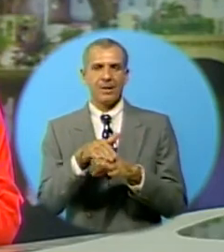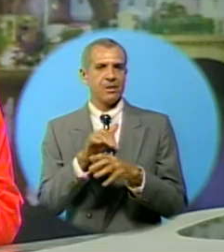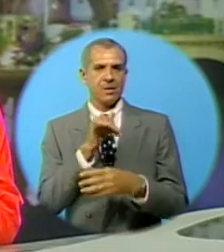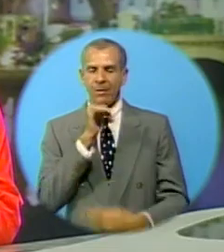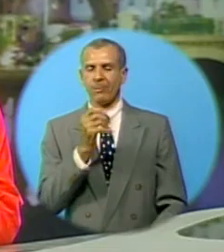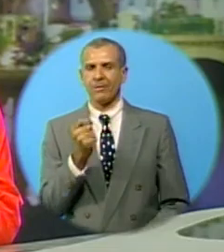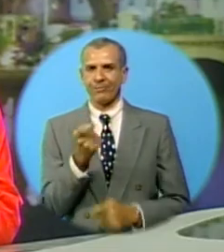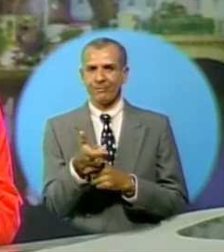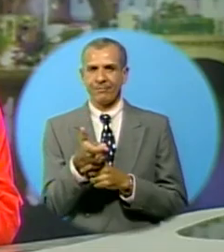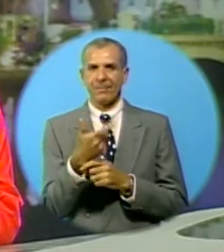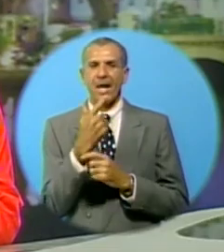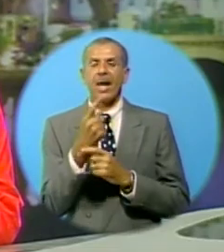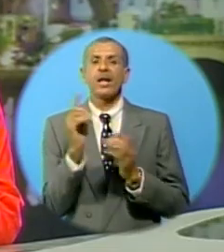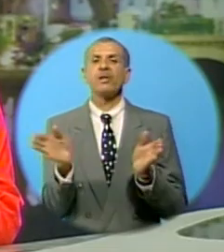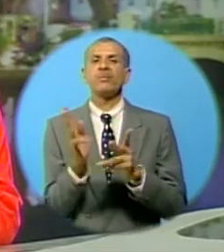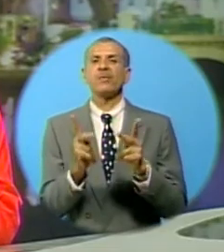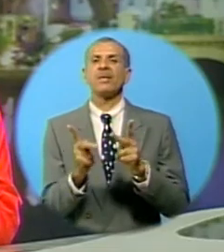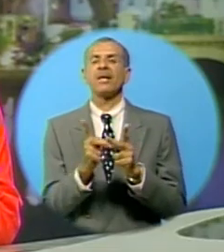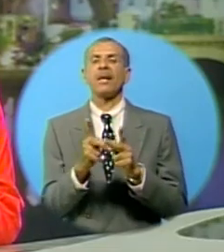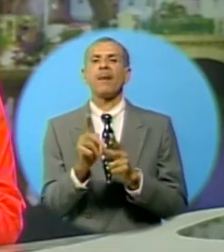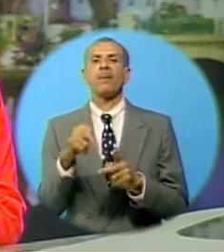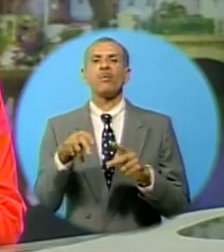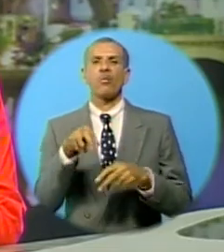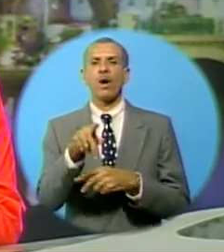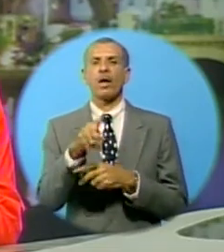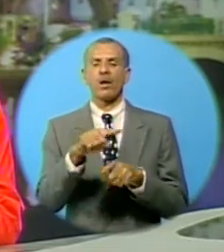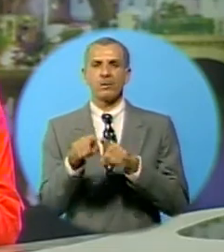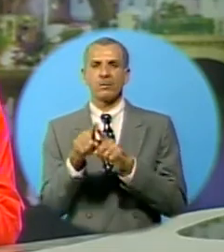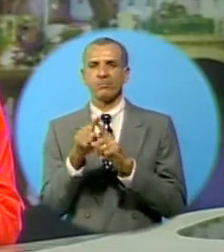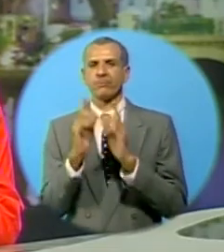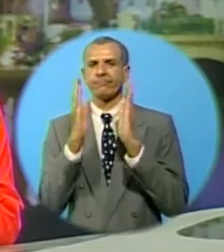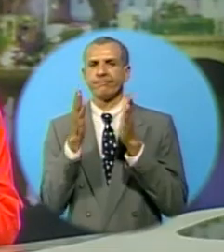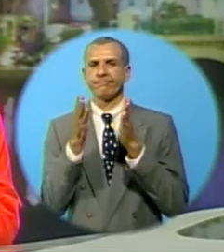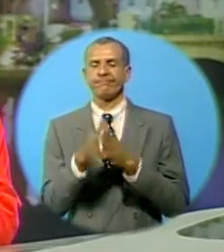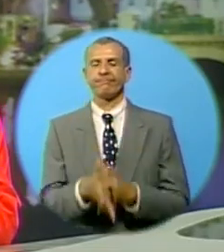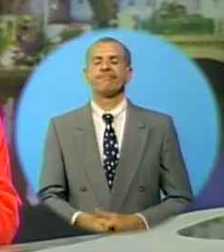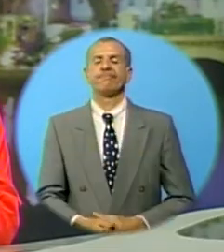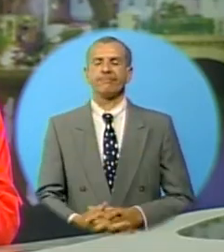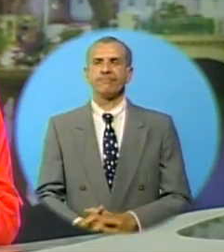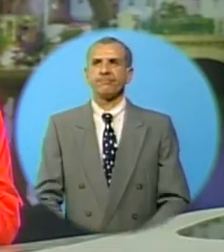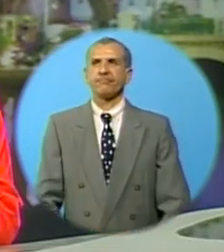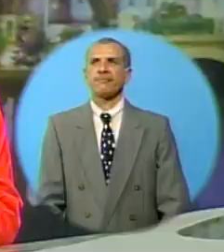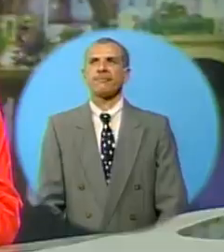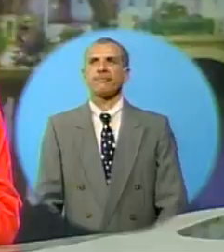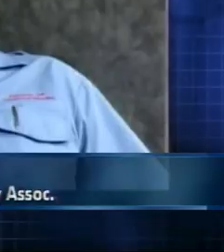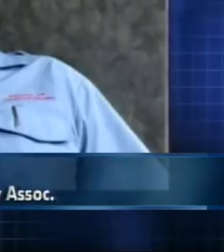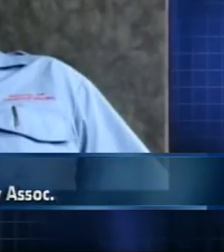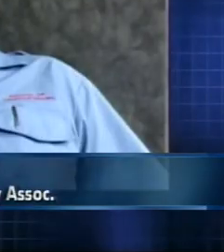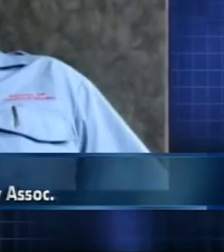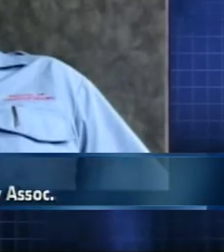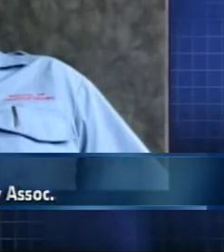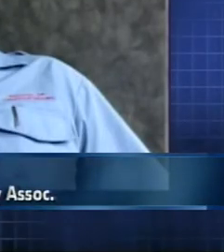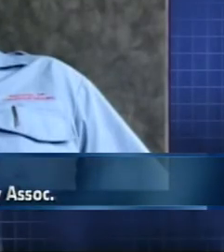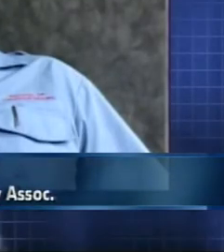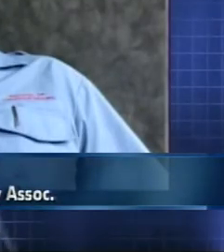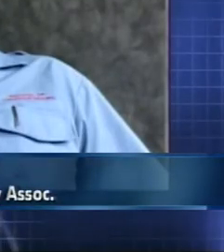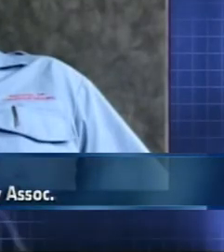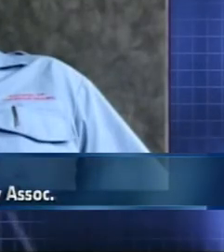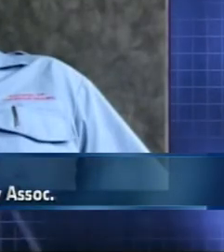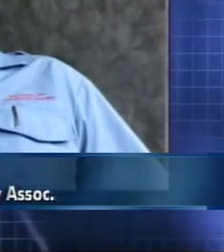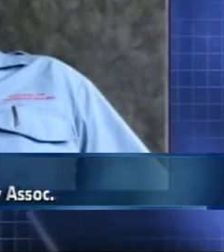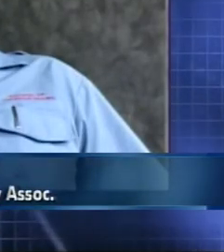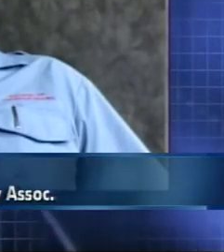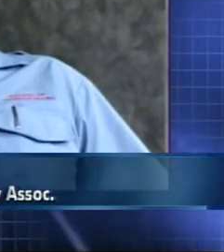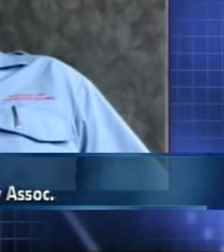also encouraging pedestrians to be vigilant. Pedestrians have just as much responsibility on the road as